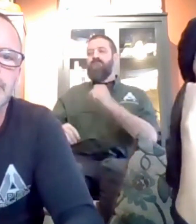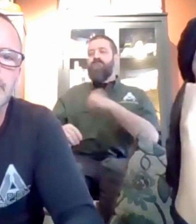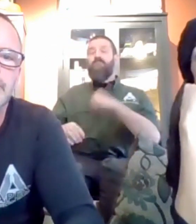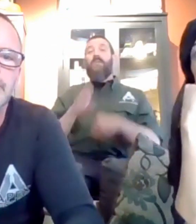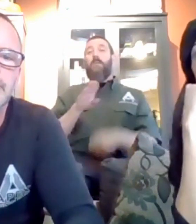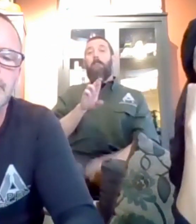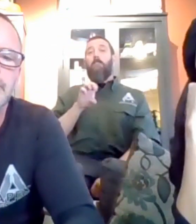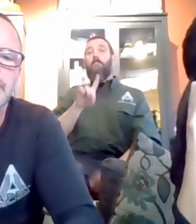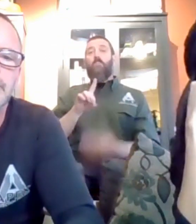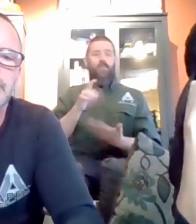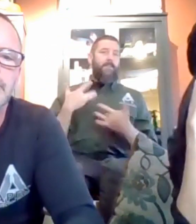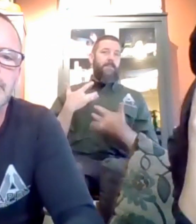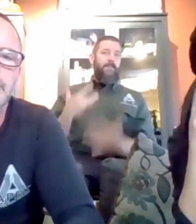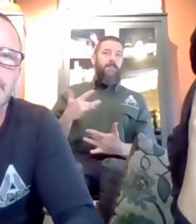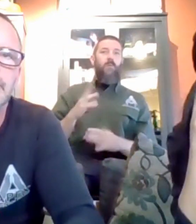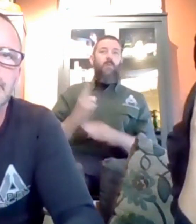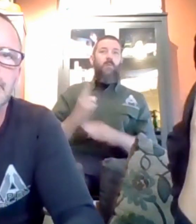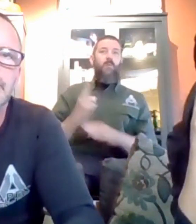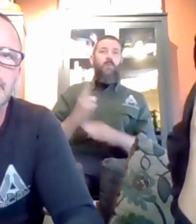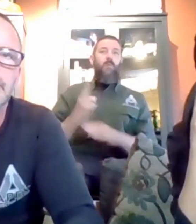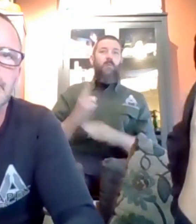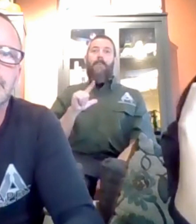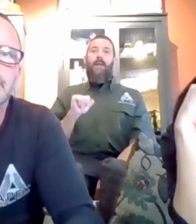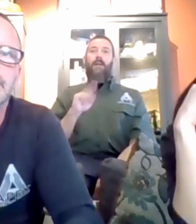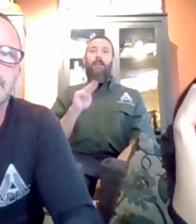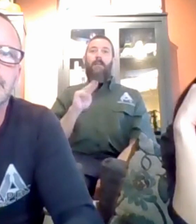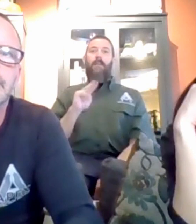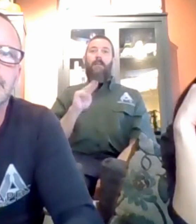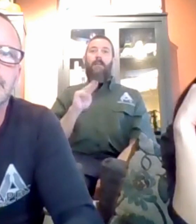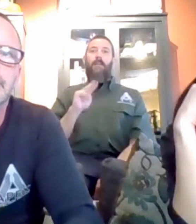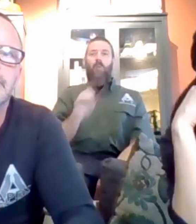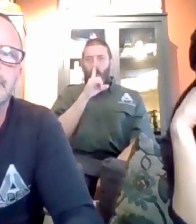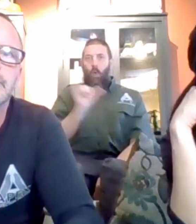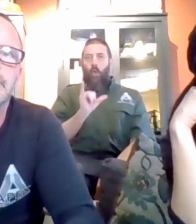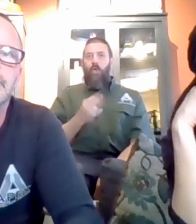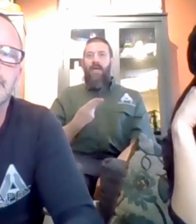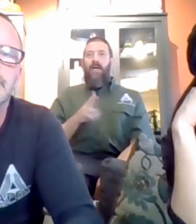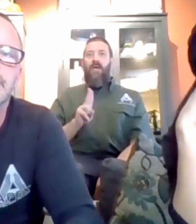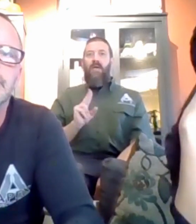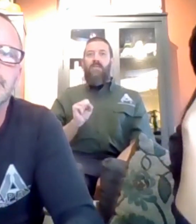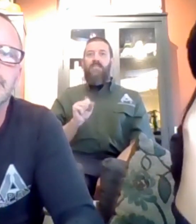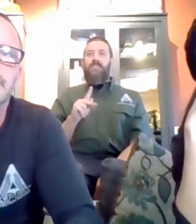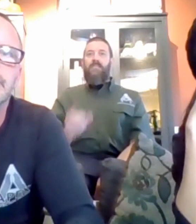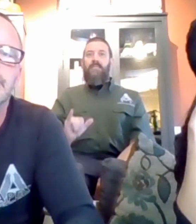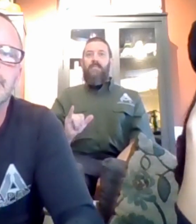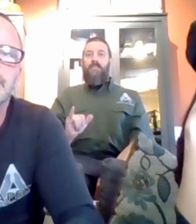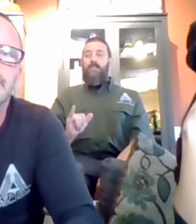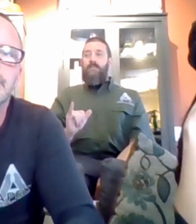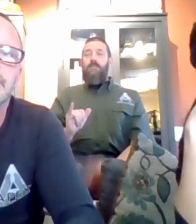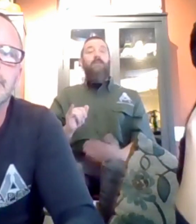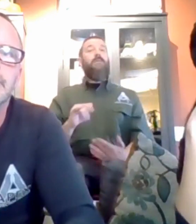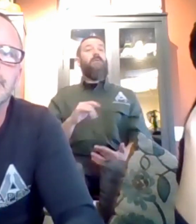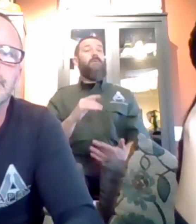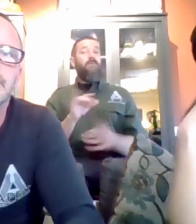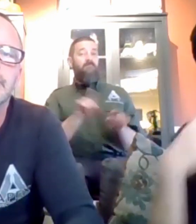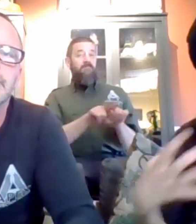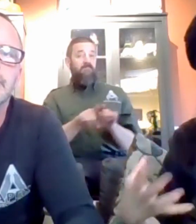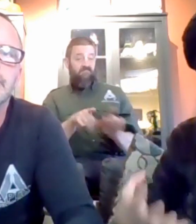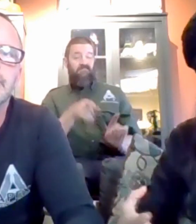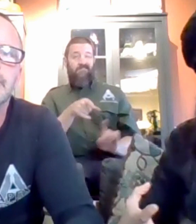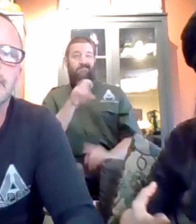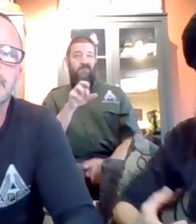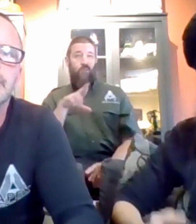do use are Malamute, which is a big Alaskan Husky. And if you saw Loki, he's really exhibiting that. Sarge